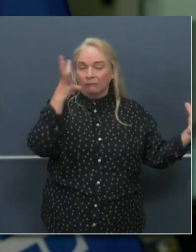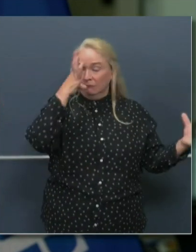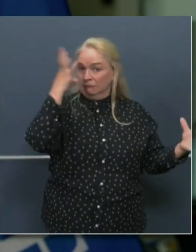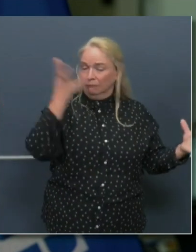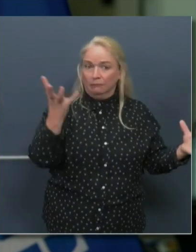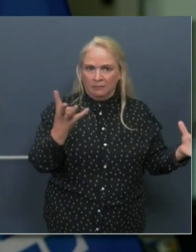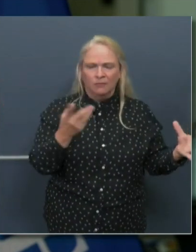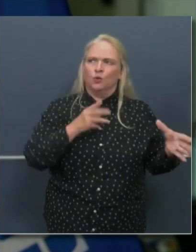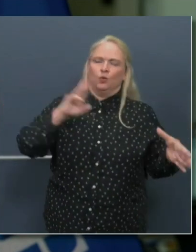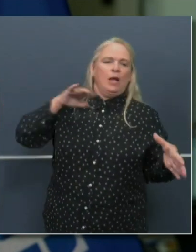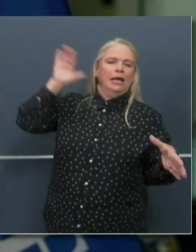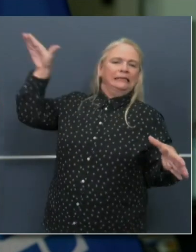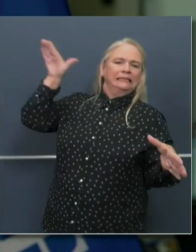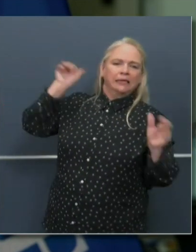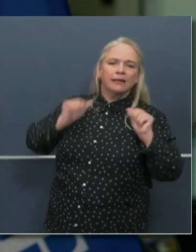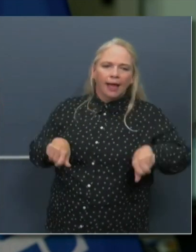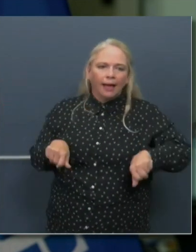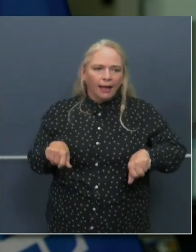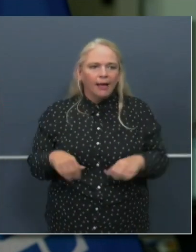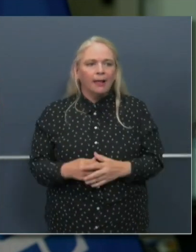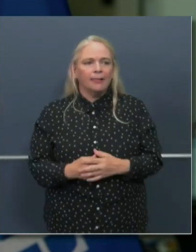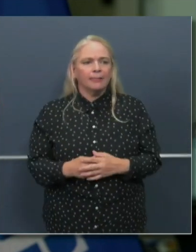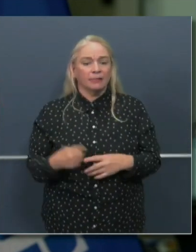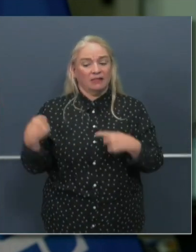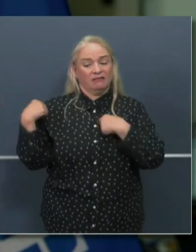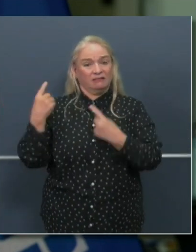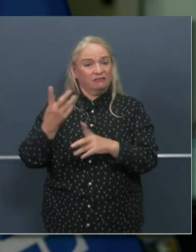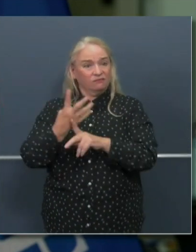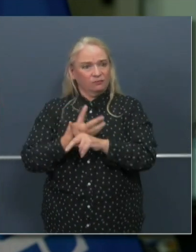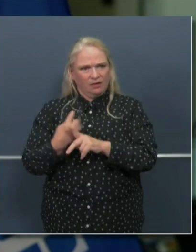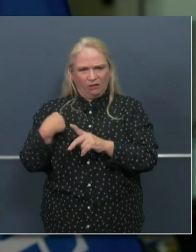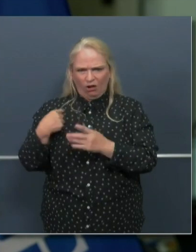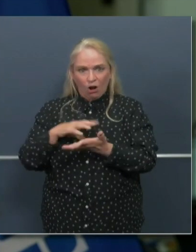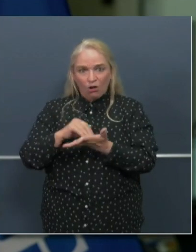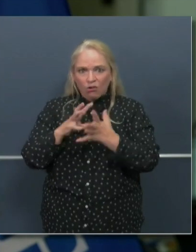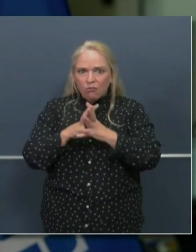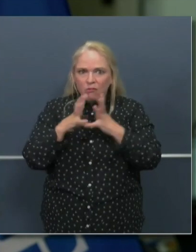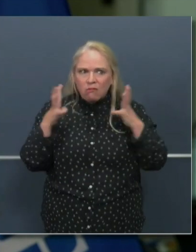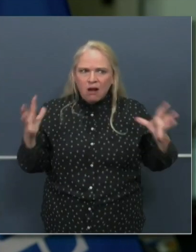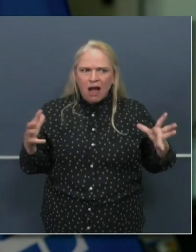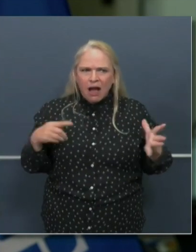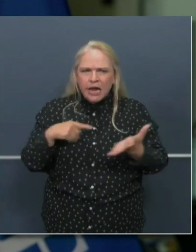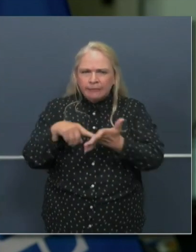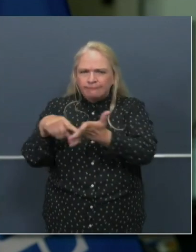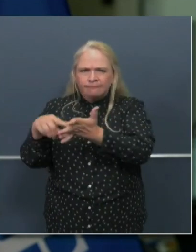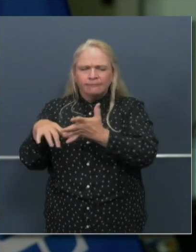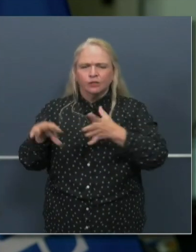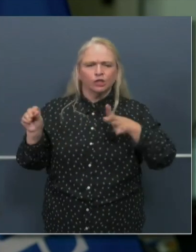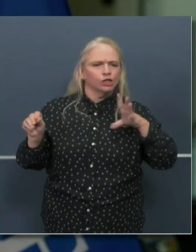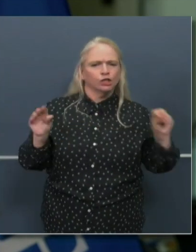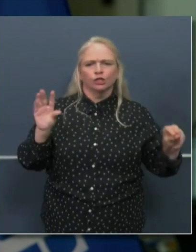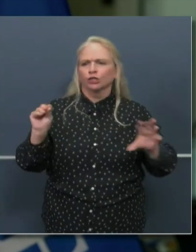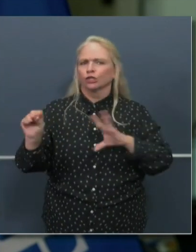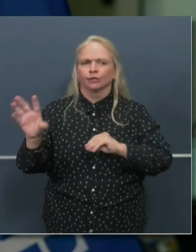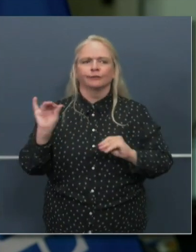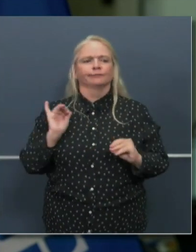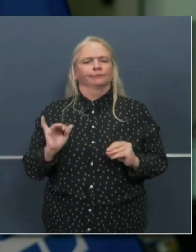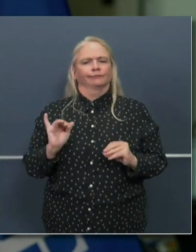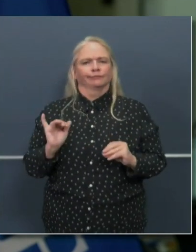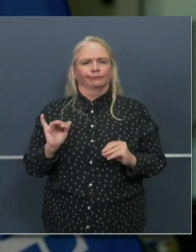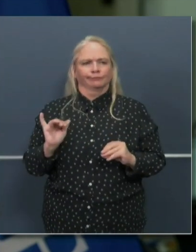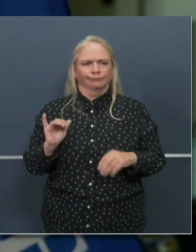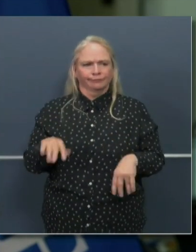time. We have learned a lot in the last 4 months. We know that we have different tools available to care